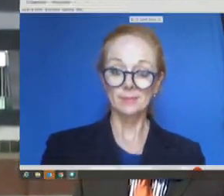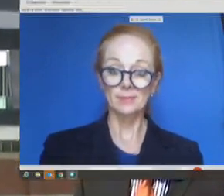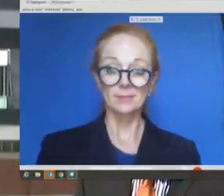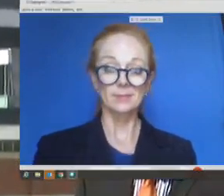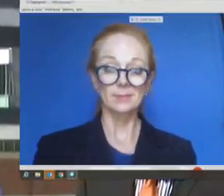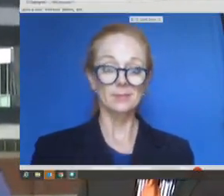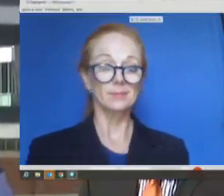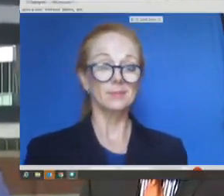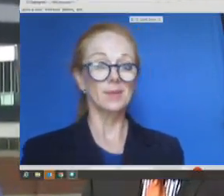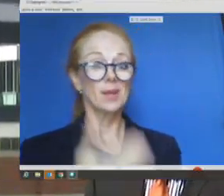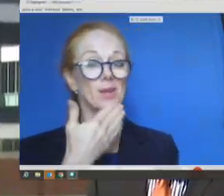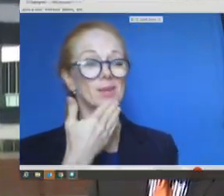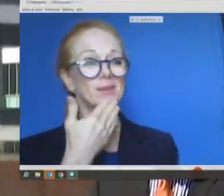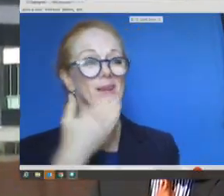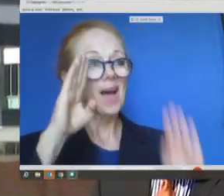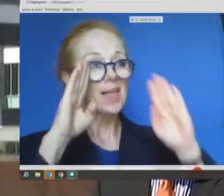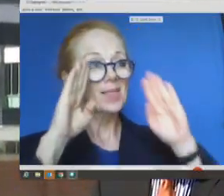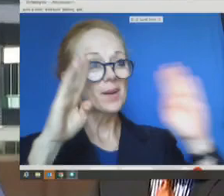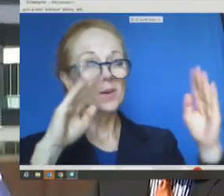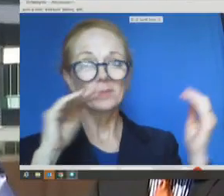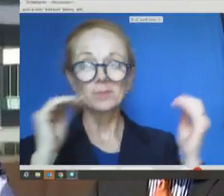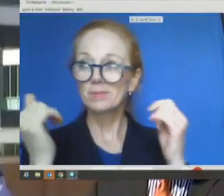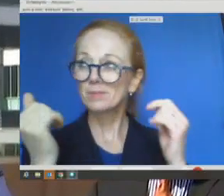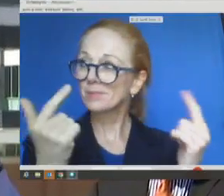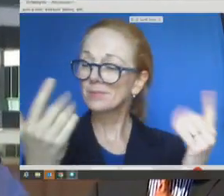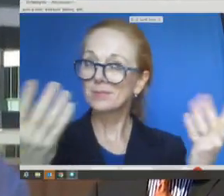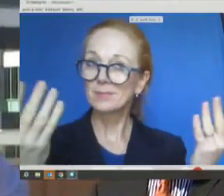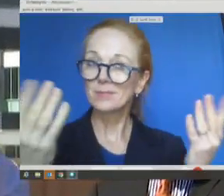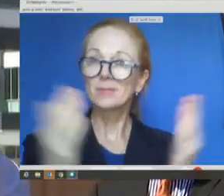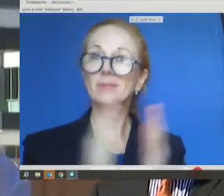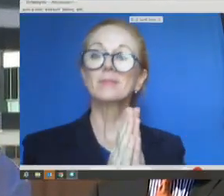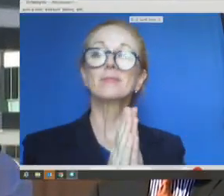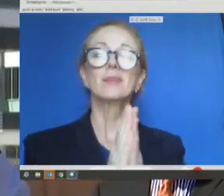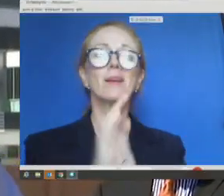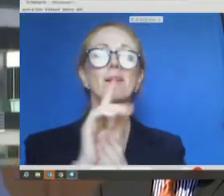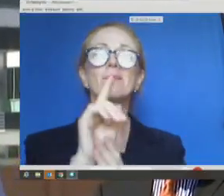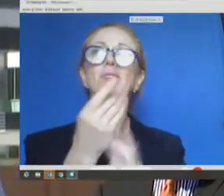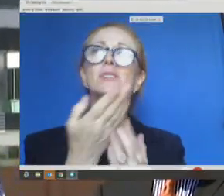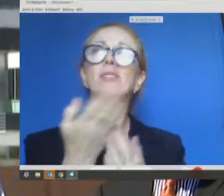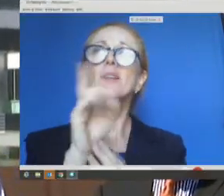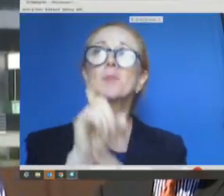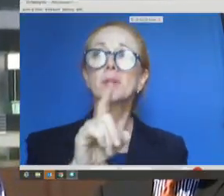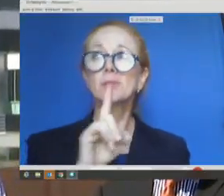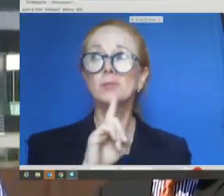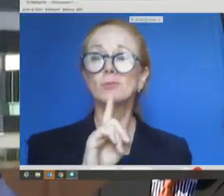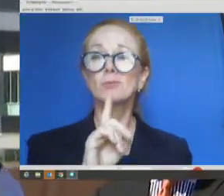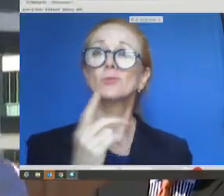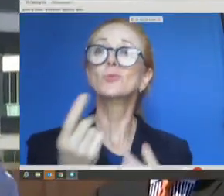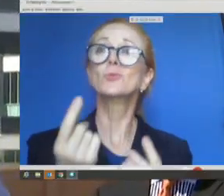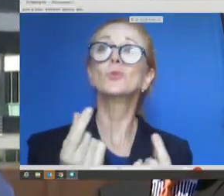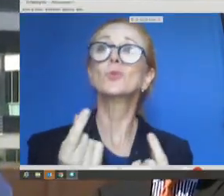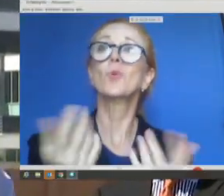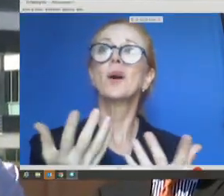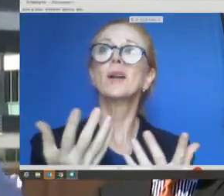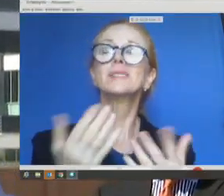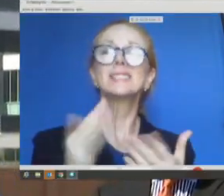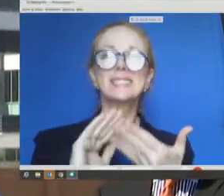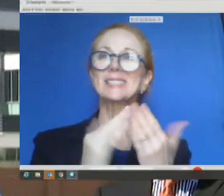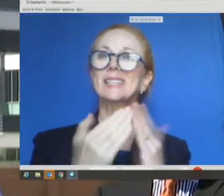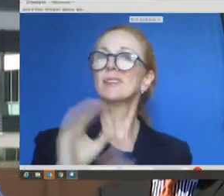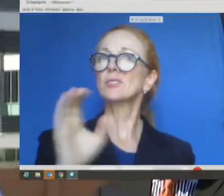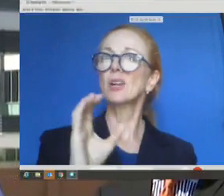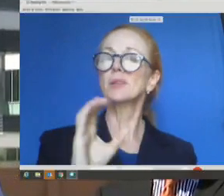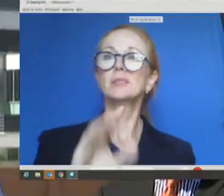Good afternoon, everyone. You know, the very first thing that we have to do as a city, as